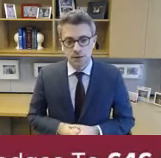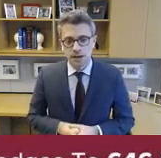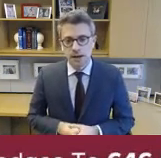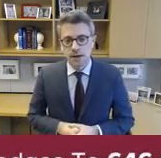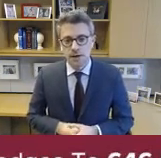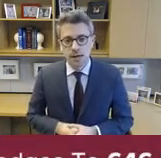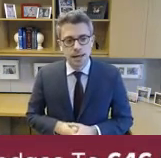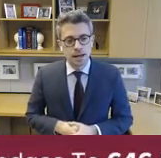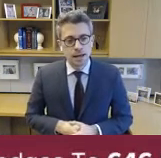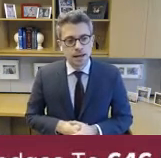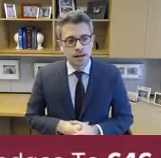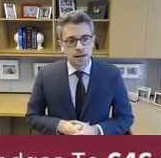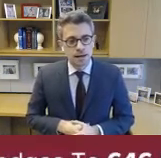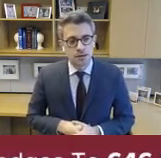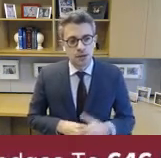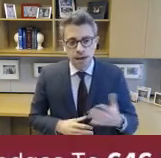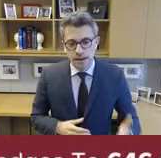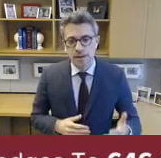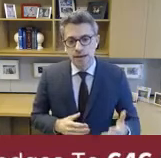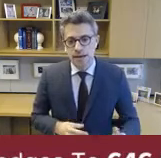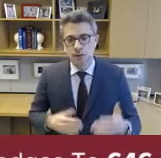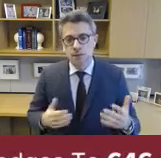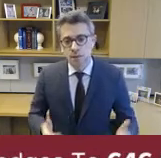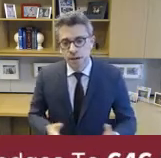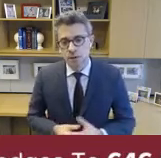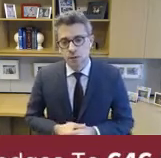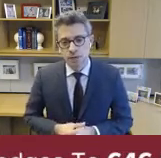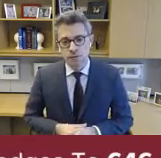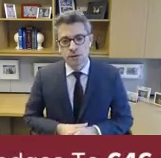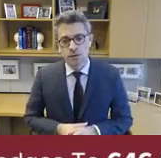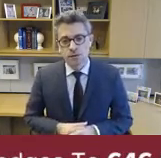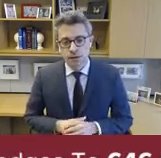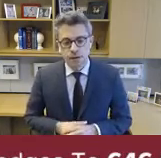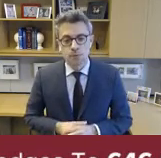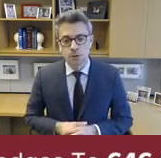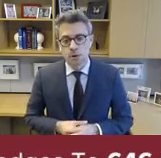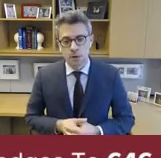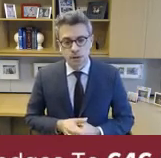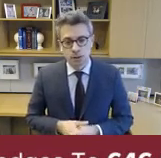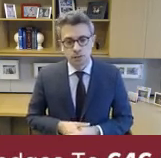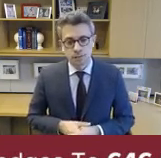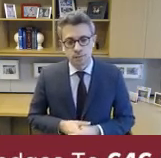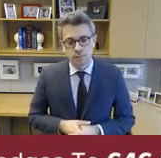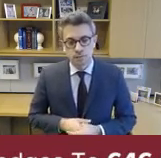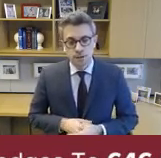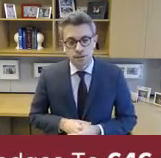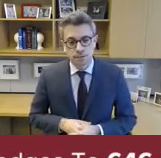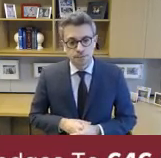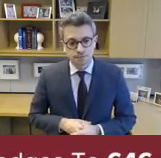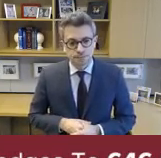generosity right now. Jen, thank you. Samantha Greenfield, thank you so much.